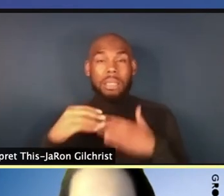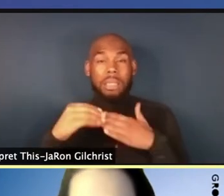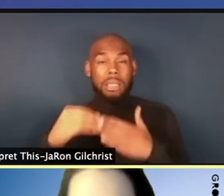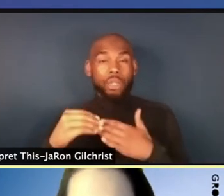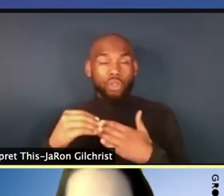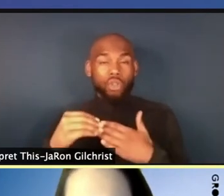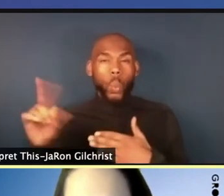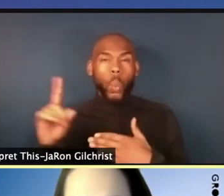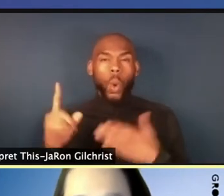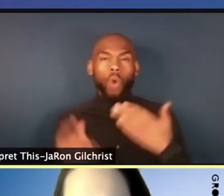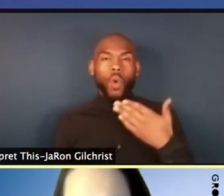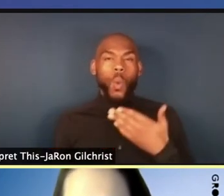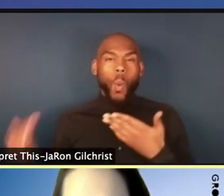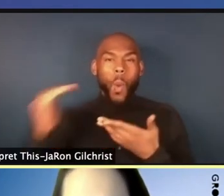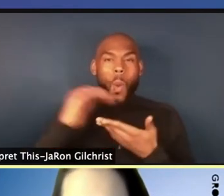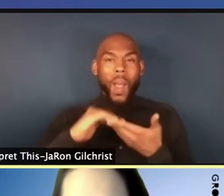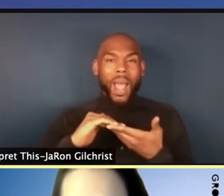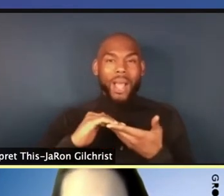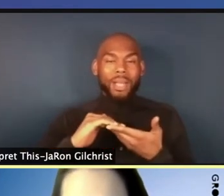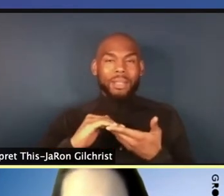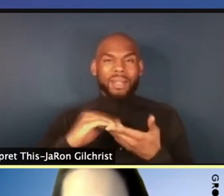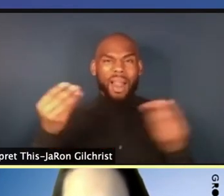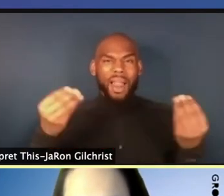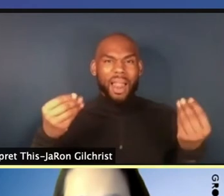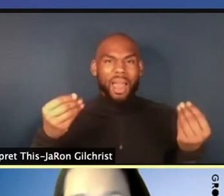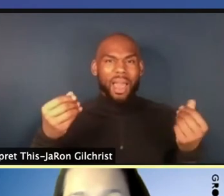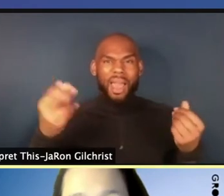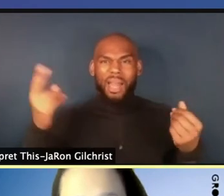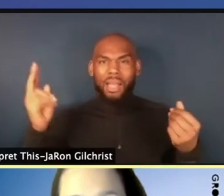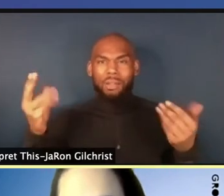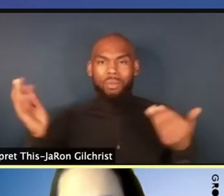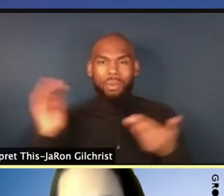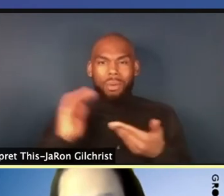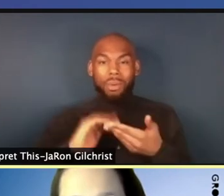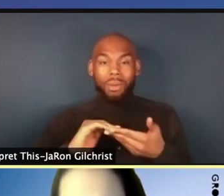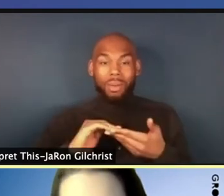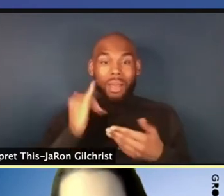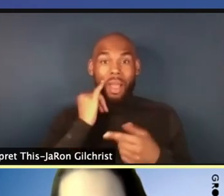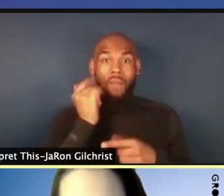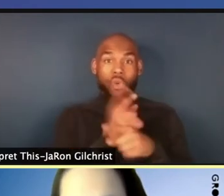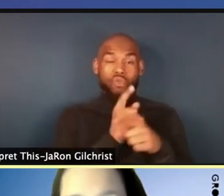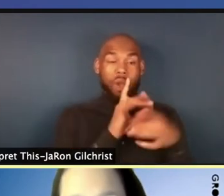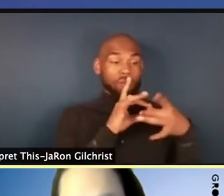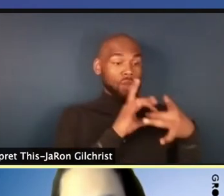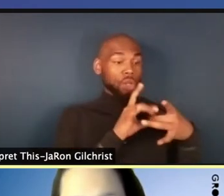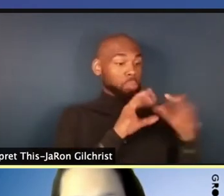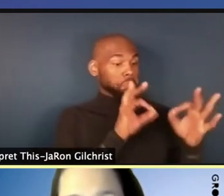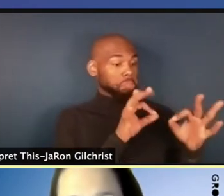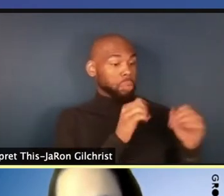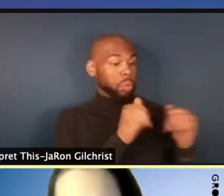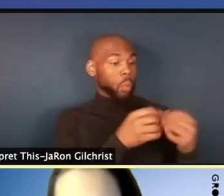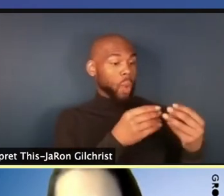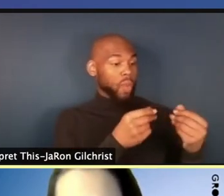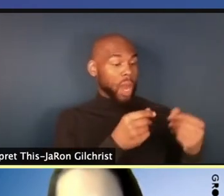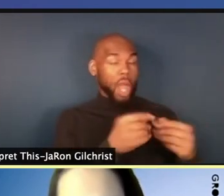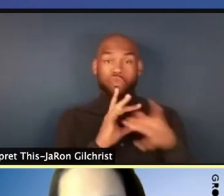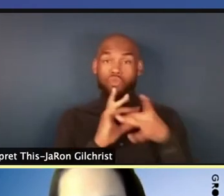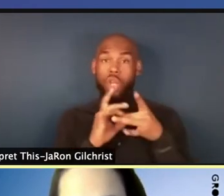holds hands with right relationship to land and history. If we're in a right relationship with the land, if we're in right relationship with the